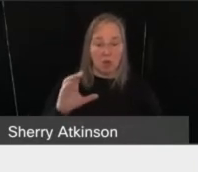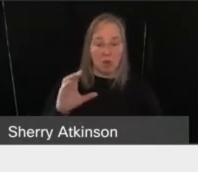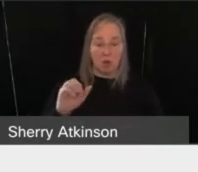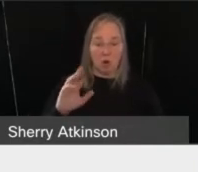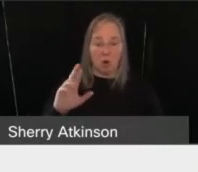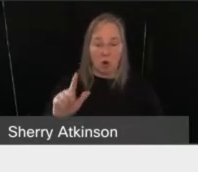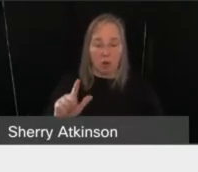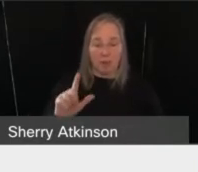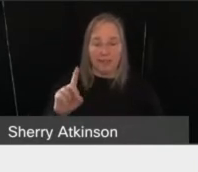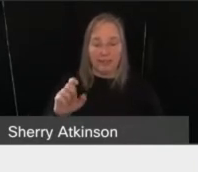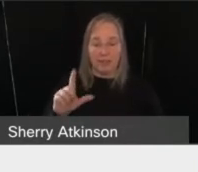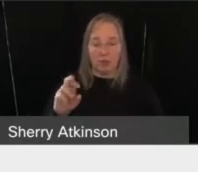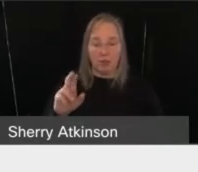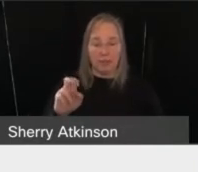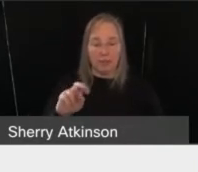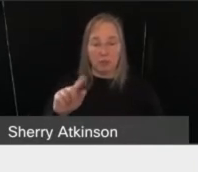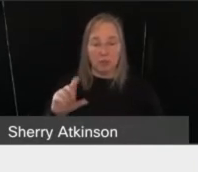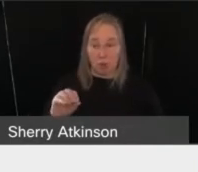on?